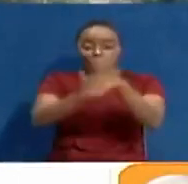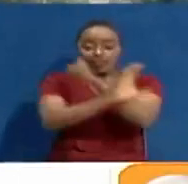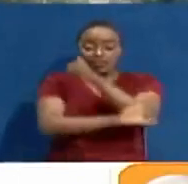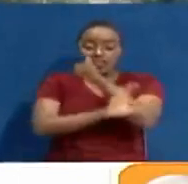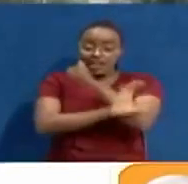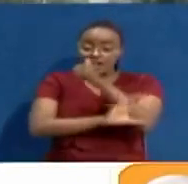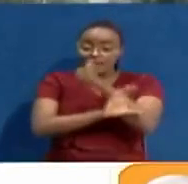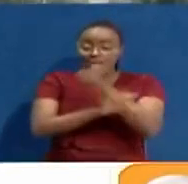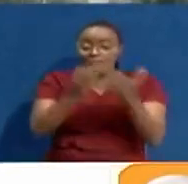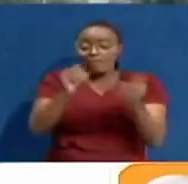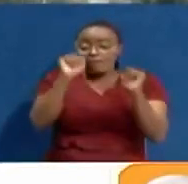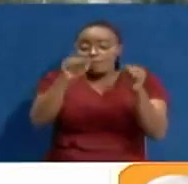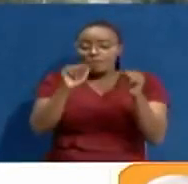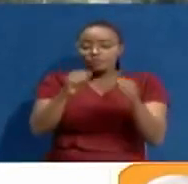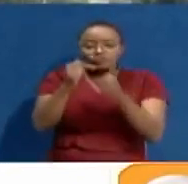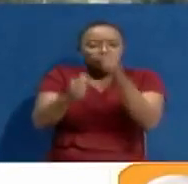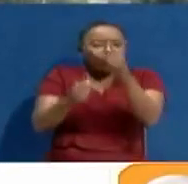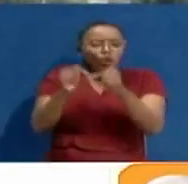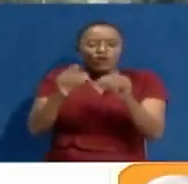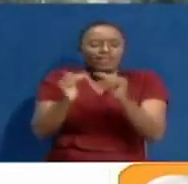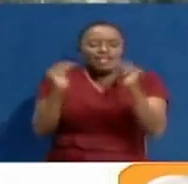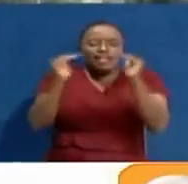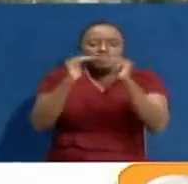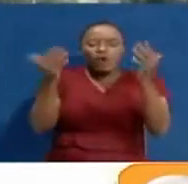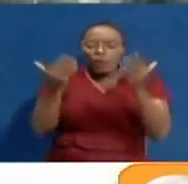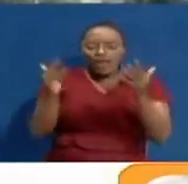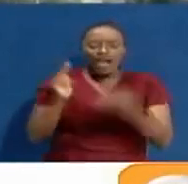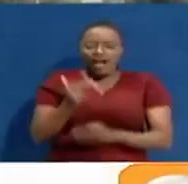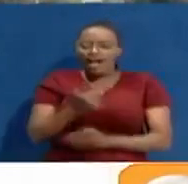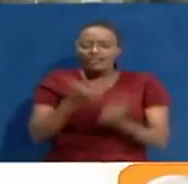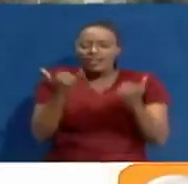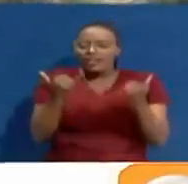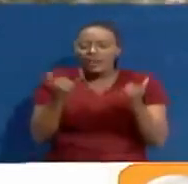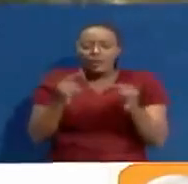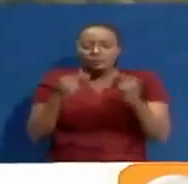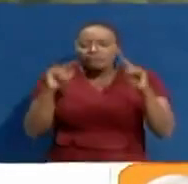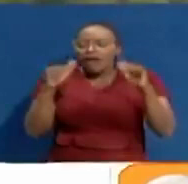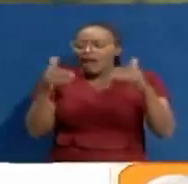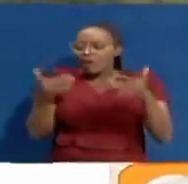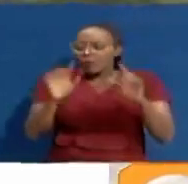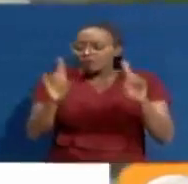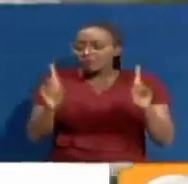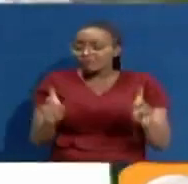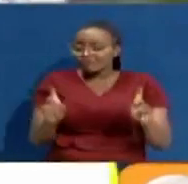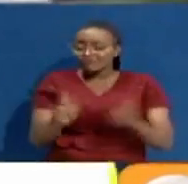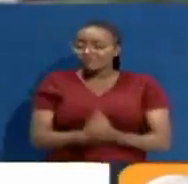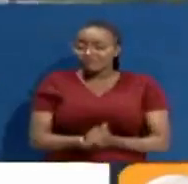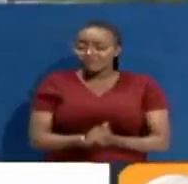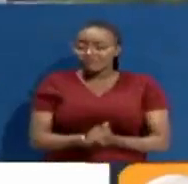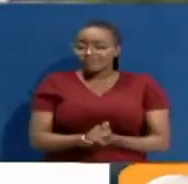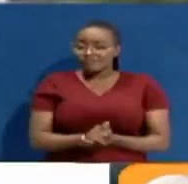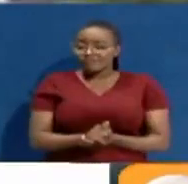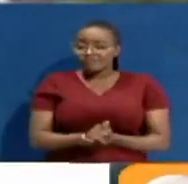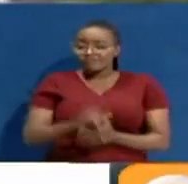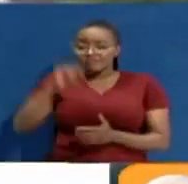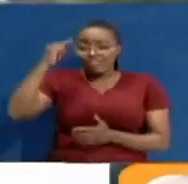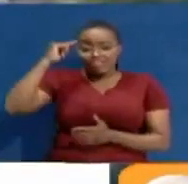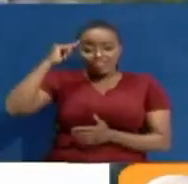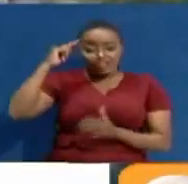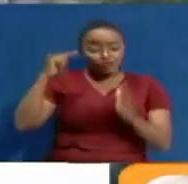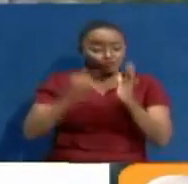Maybe if you could just give us a progress update of it, where are we as we stand right now? Well, I think the point